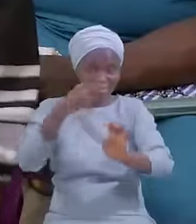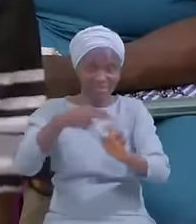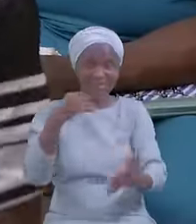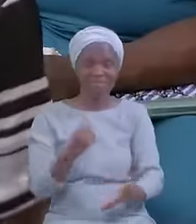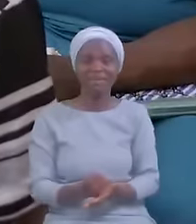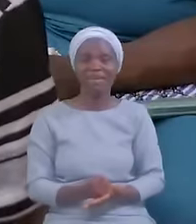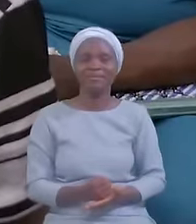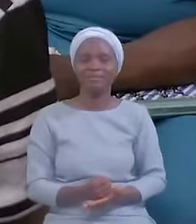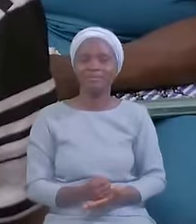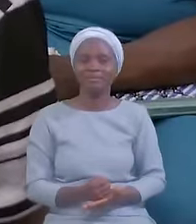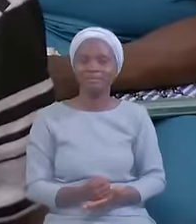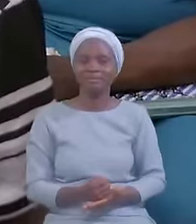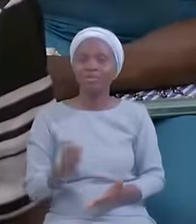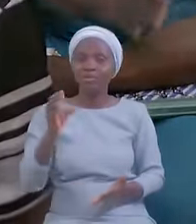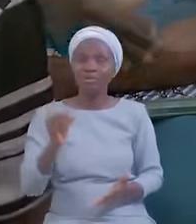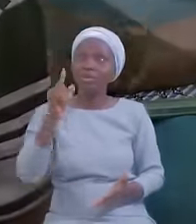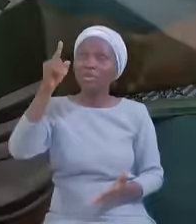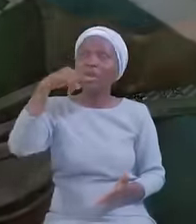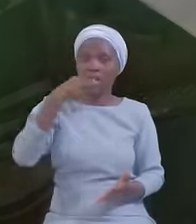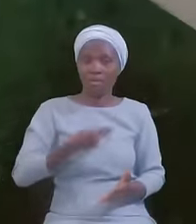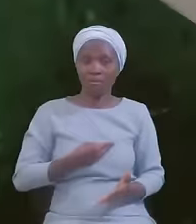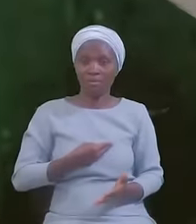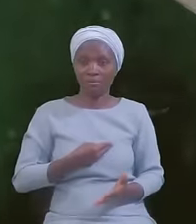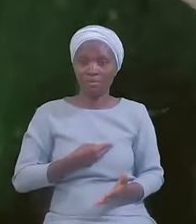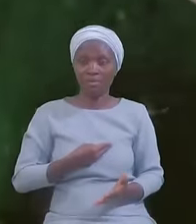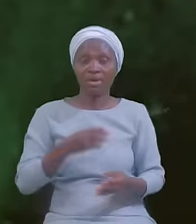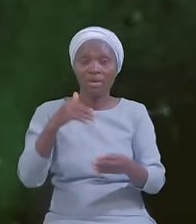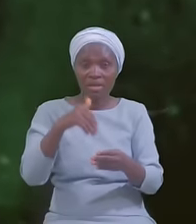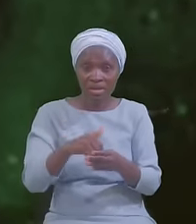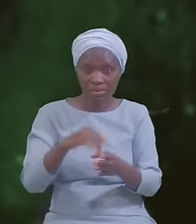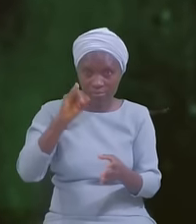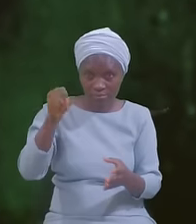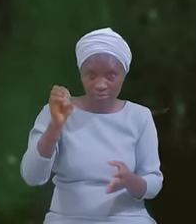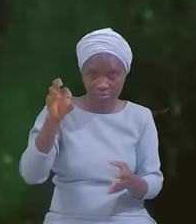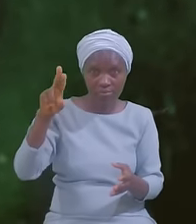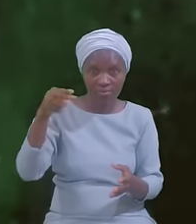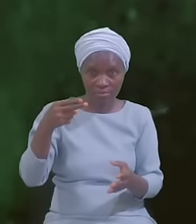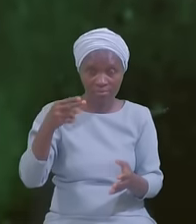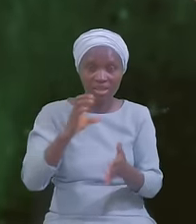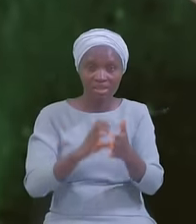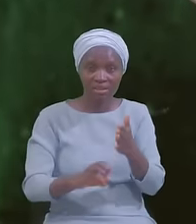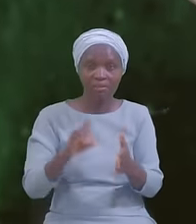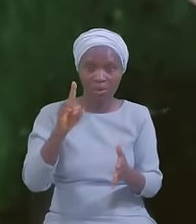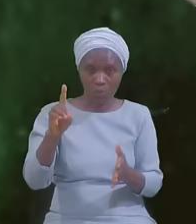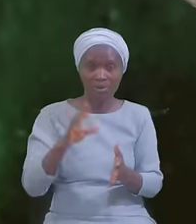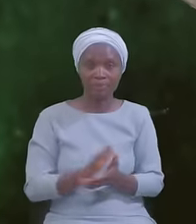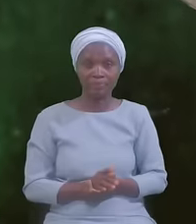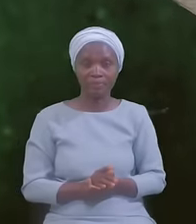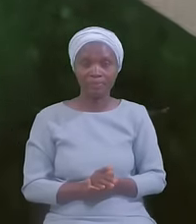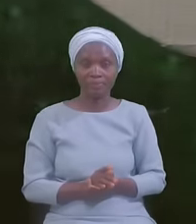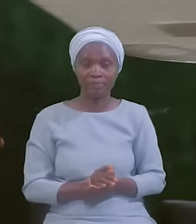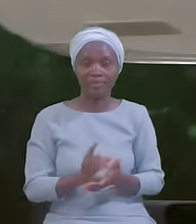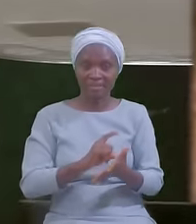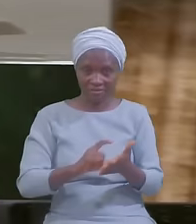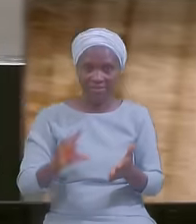name. And so he tells us in Jeremiah chapter 1, reading from